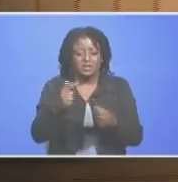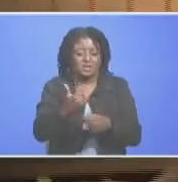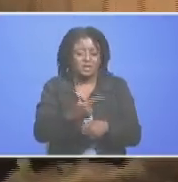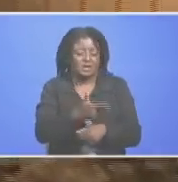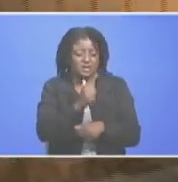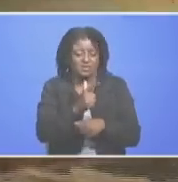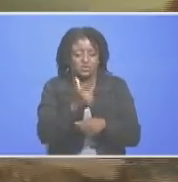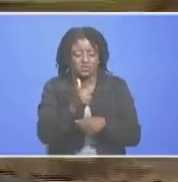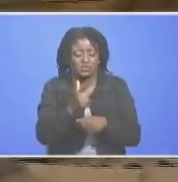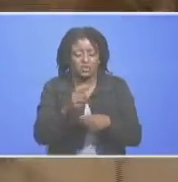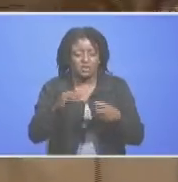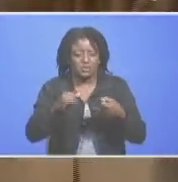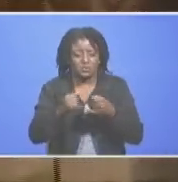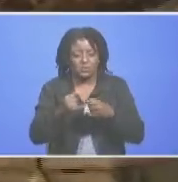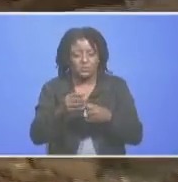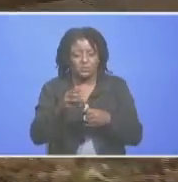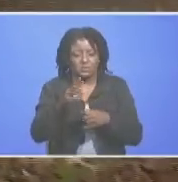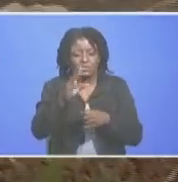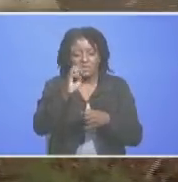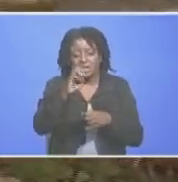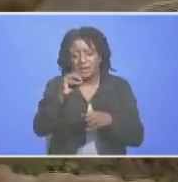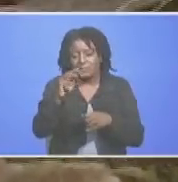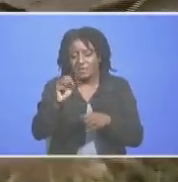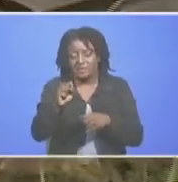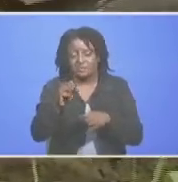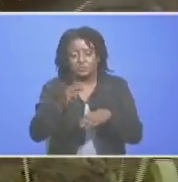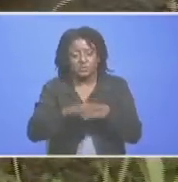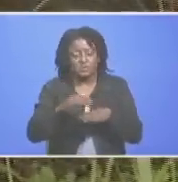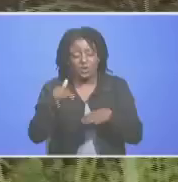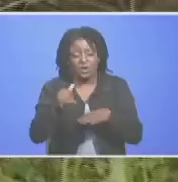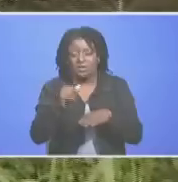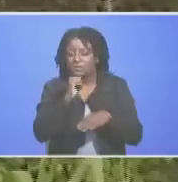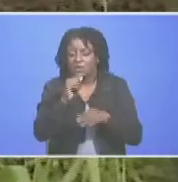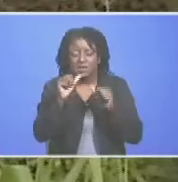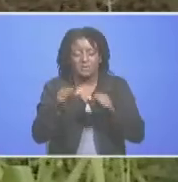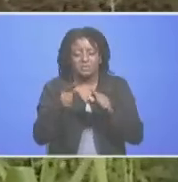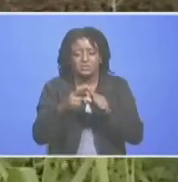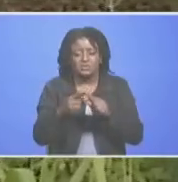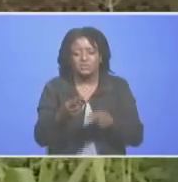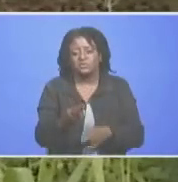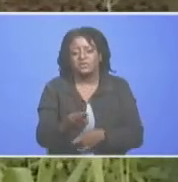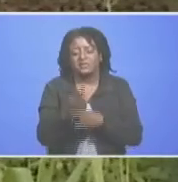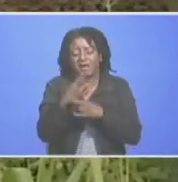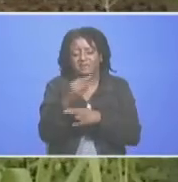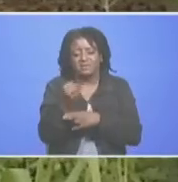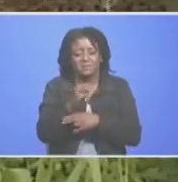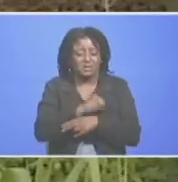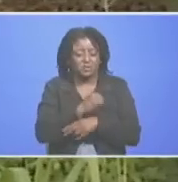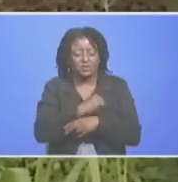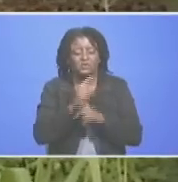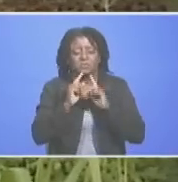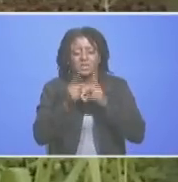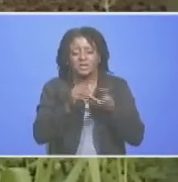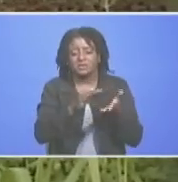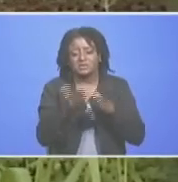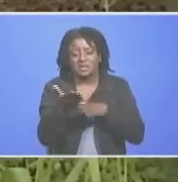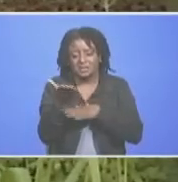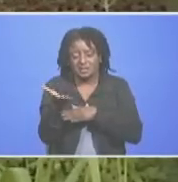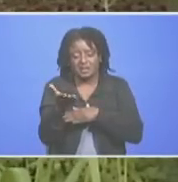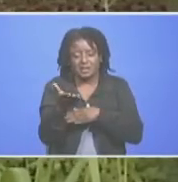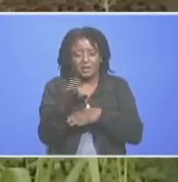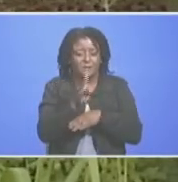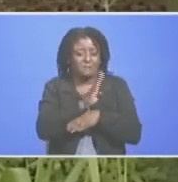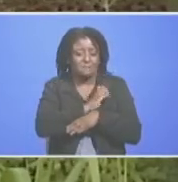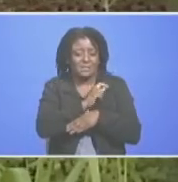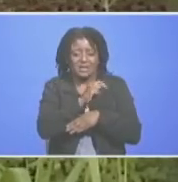were called and were unable to revive him. McDonald was pronounced dead on the scene. Bethel was not required to enter a